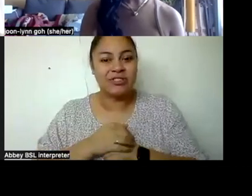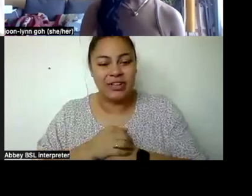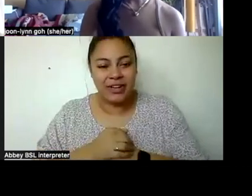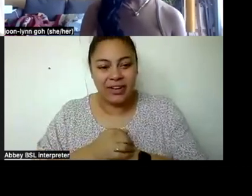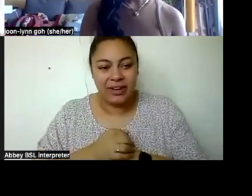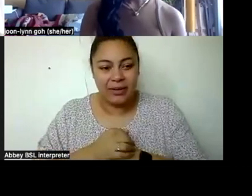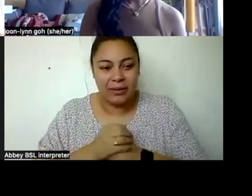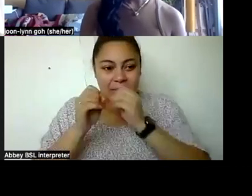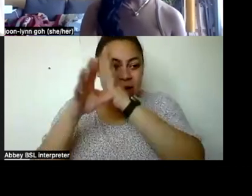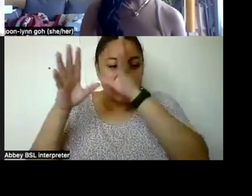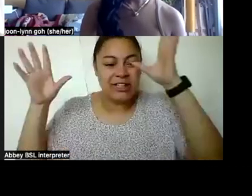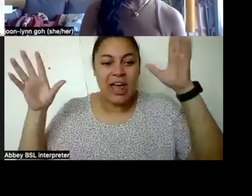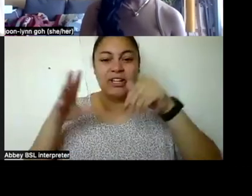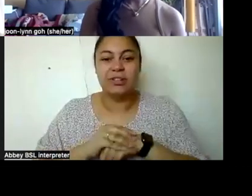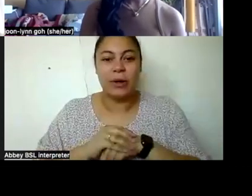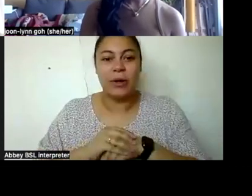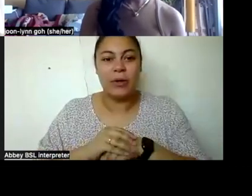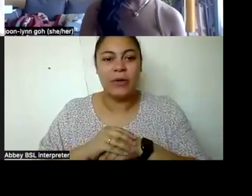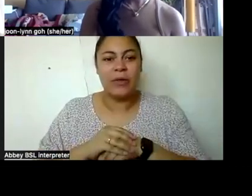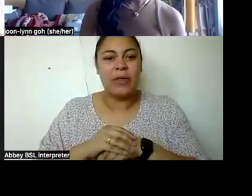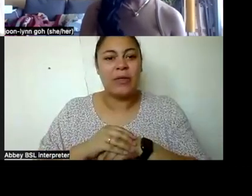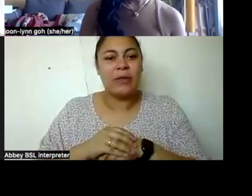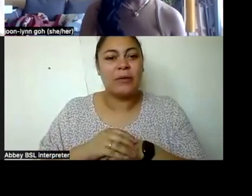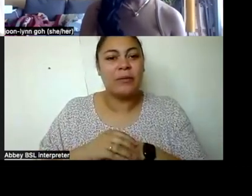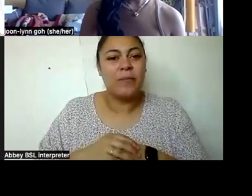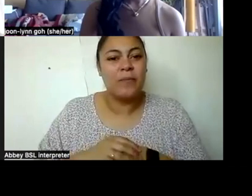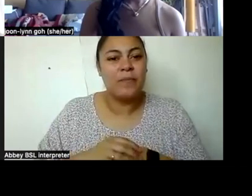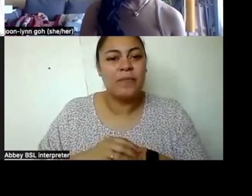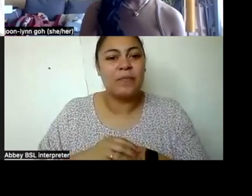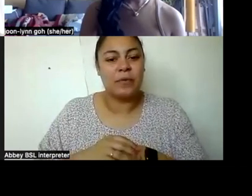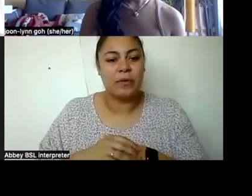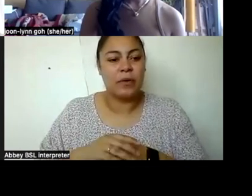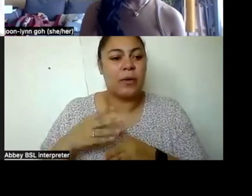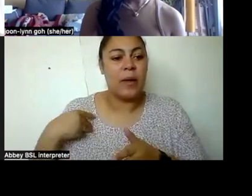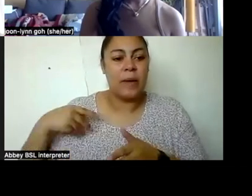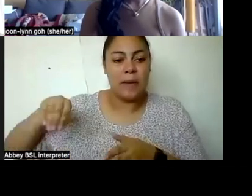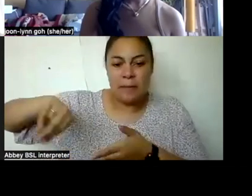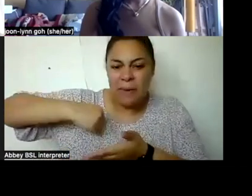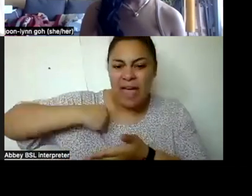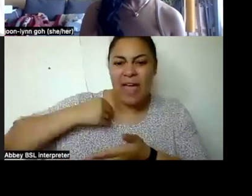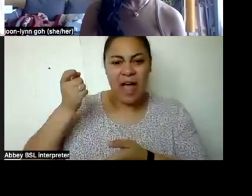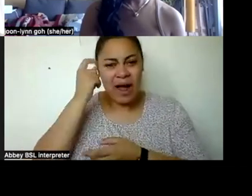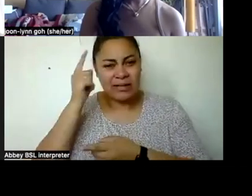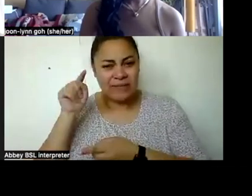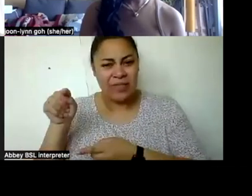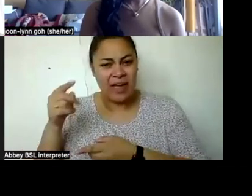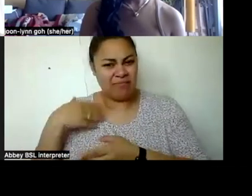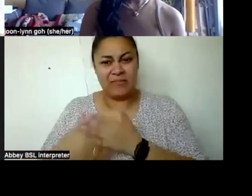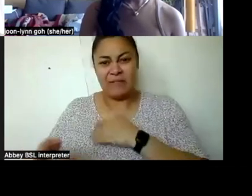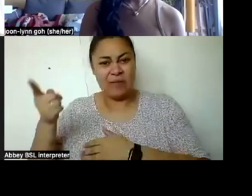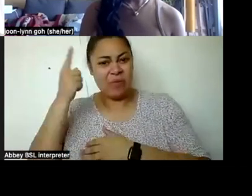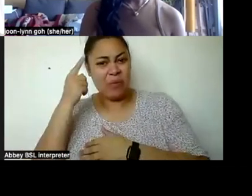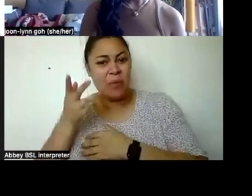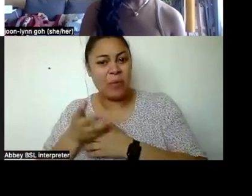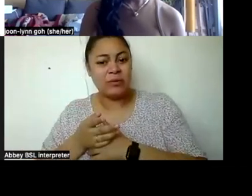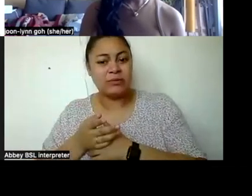Working conditions, pay, the idea of that, I've never thought. And the sort of overriding way in